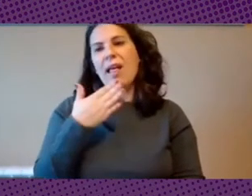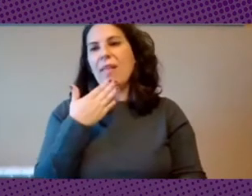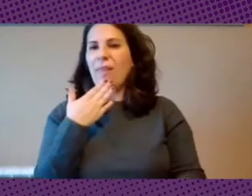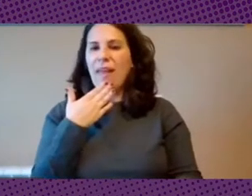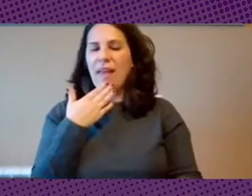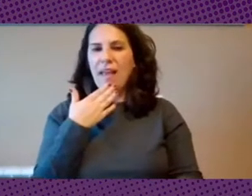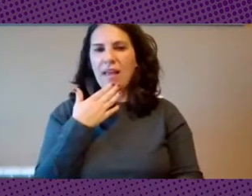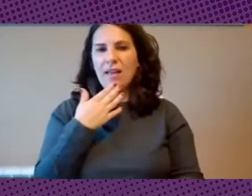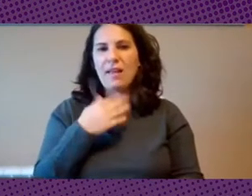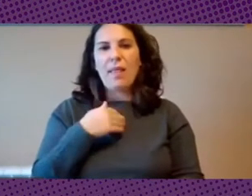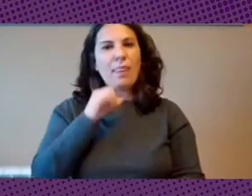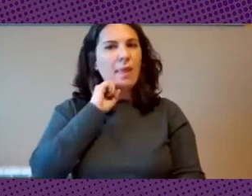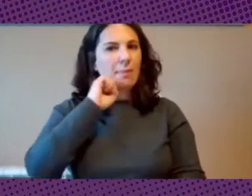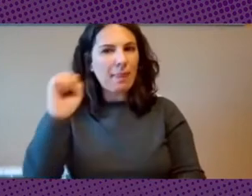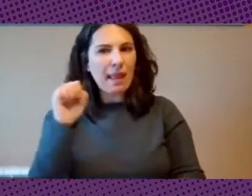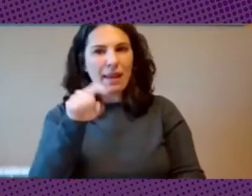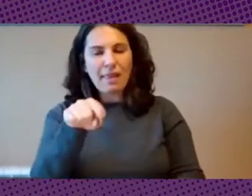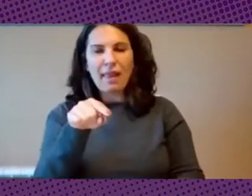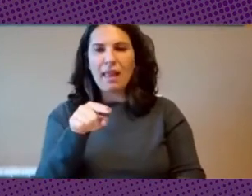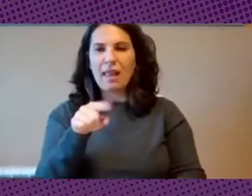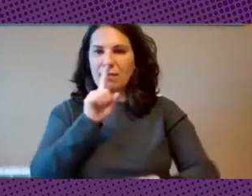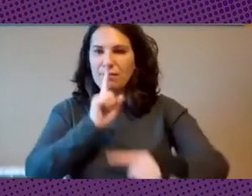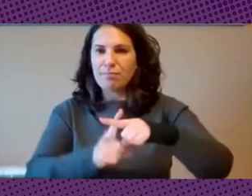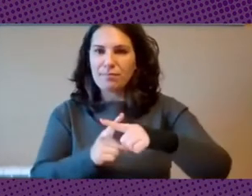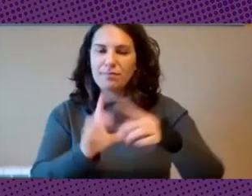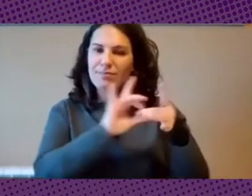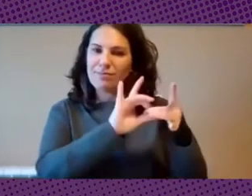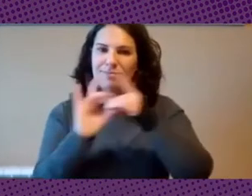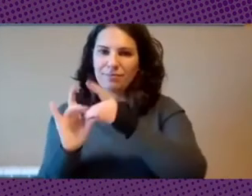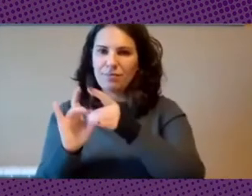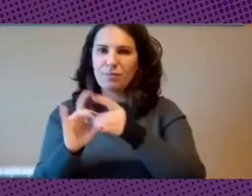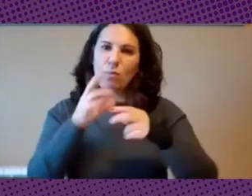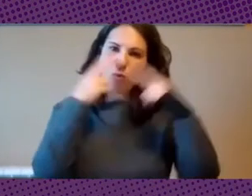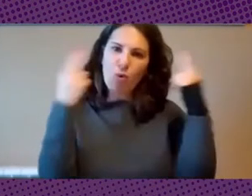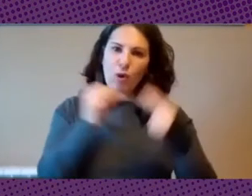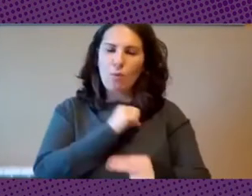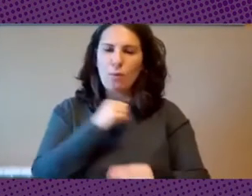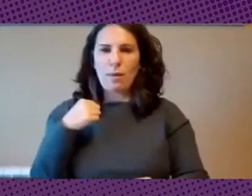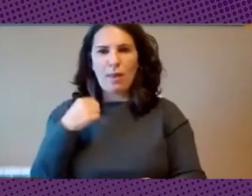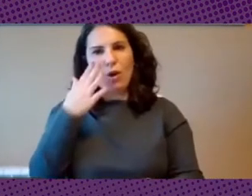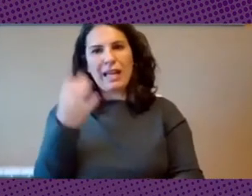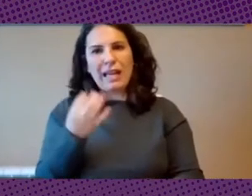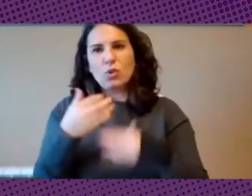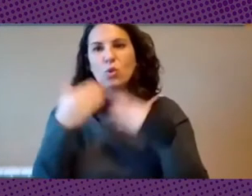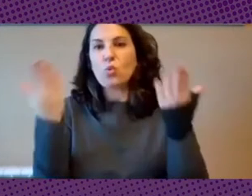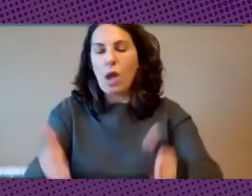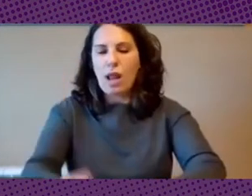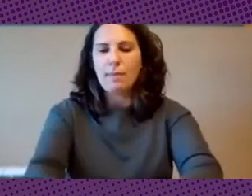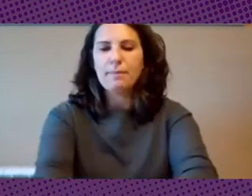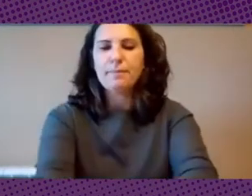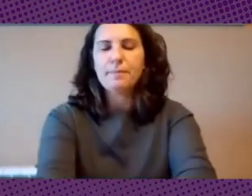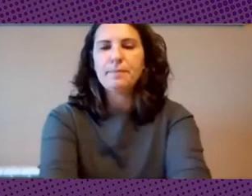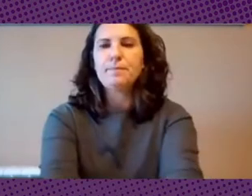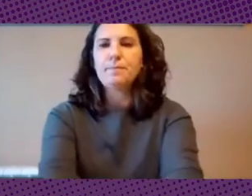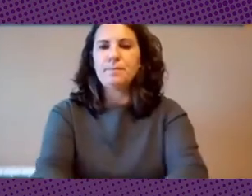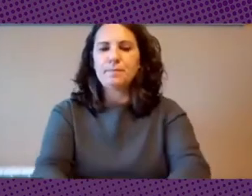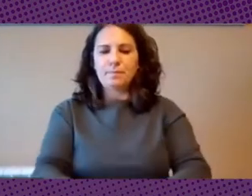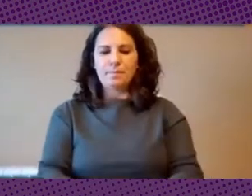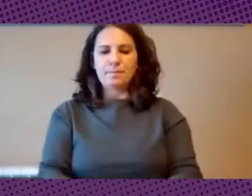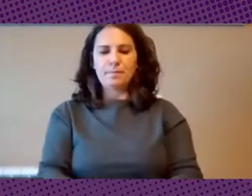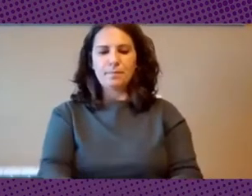services. And here the Uruguay, Uruguayan PPP law says that the